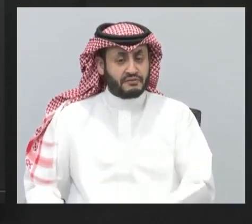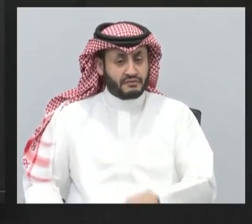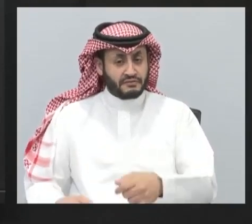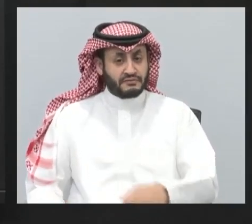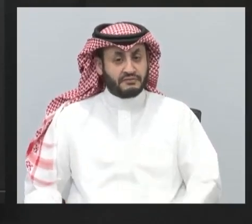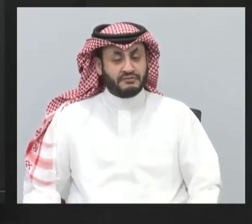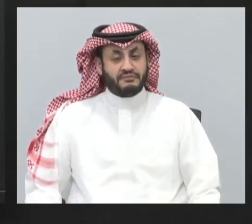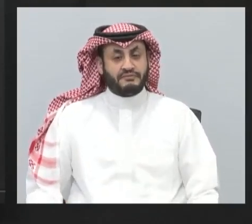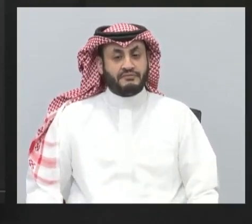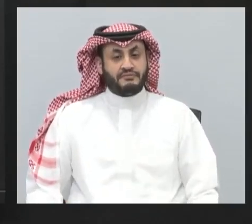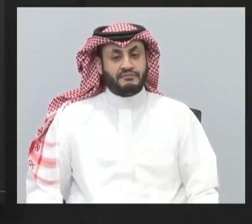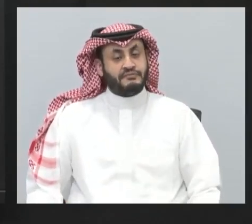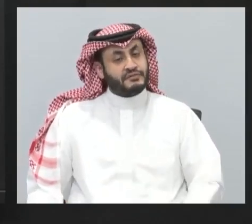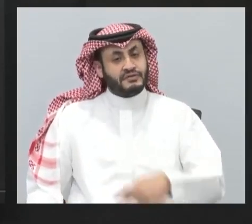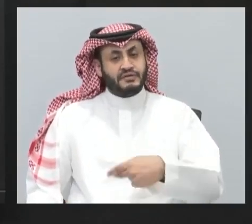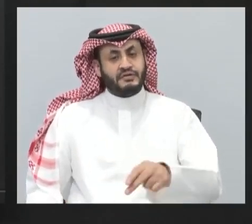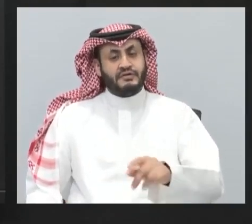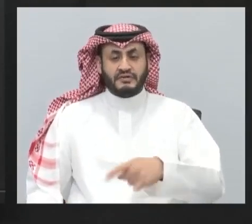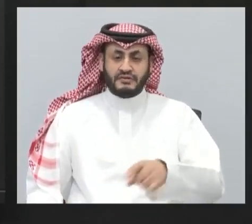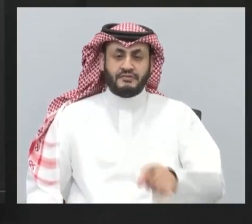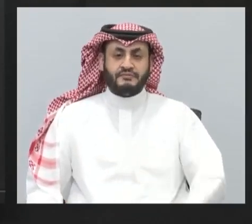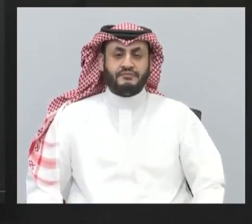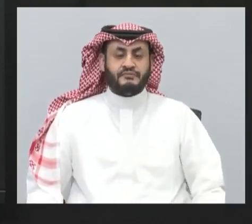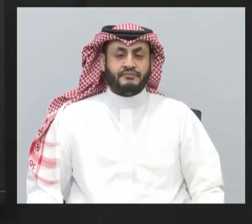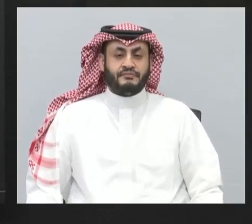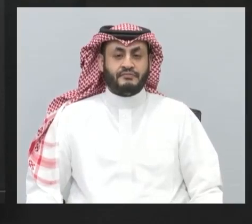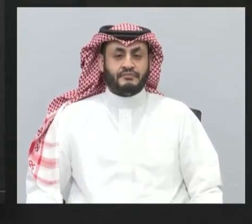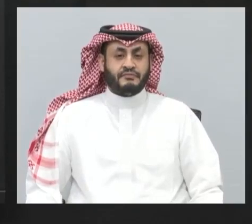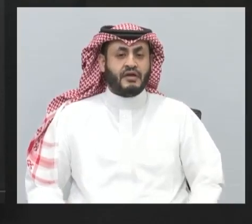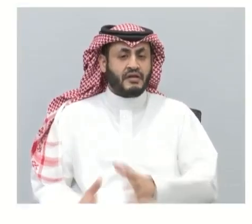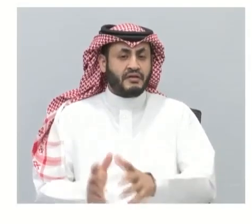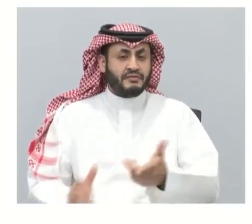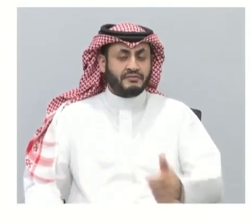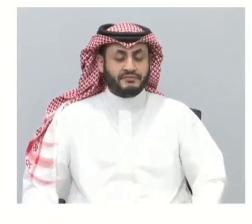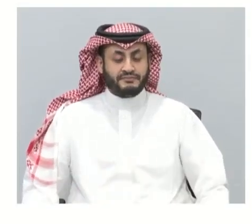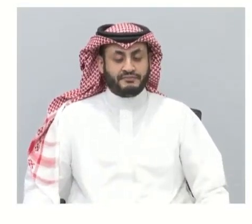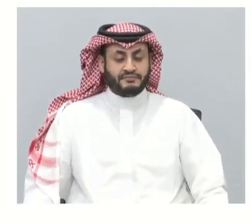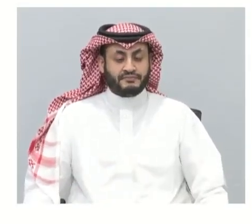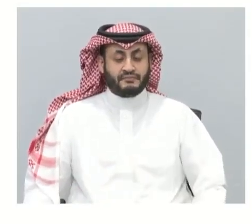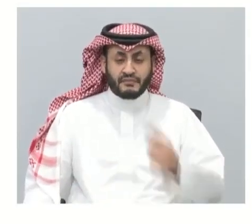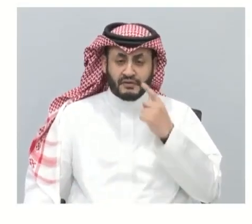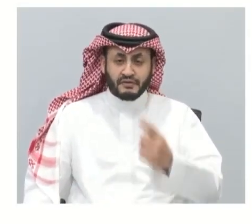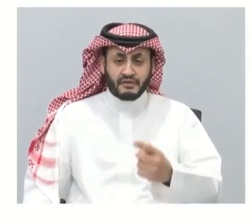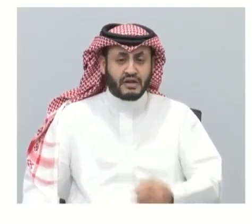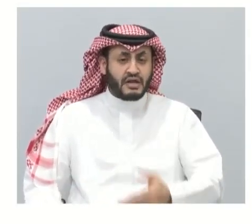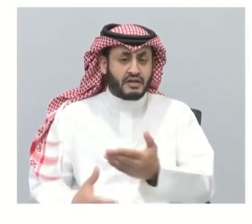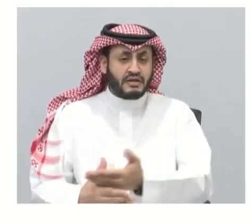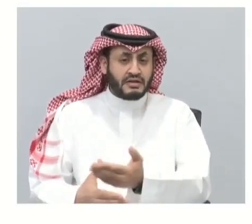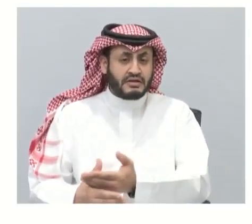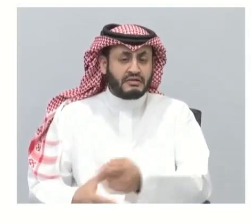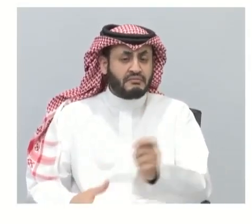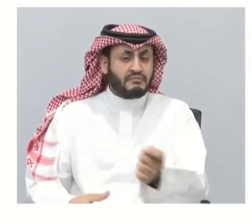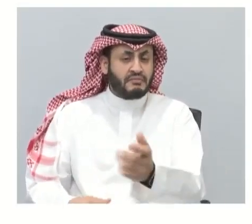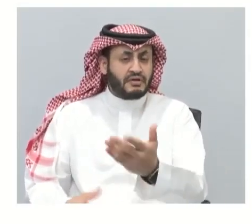learning? I guess the writer here is with. What did she say? She said, why should we write by